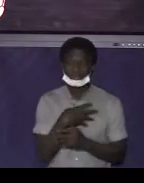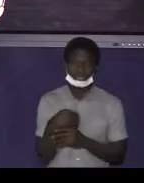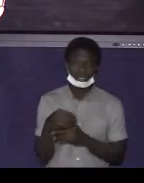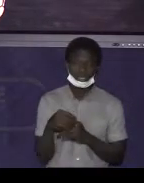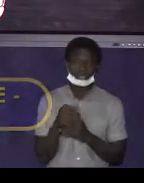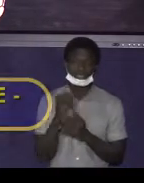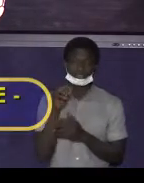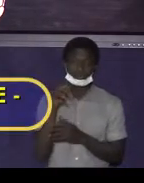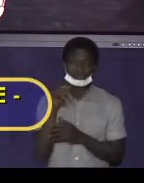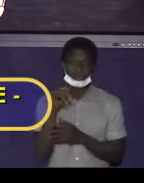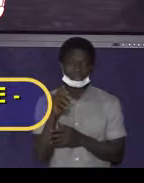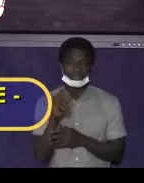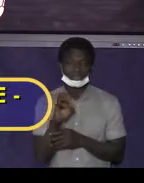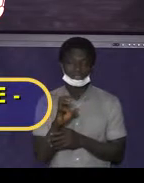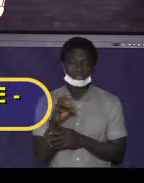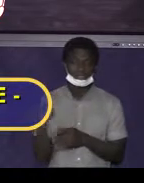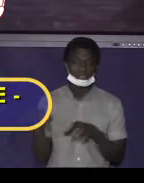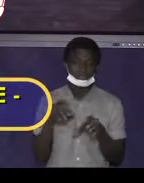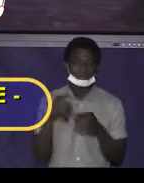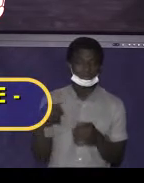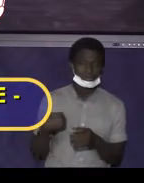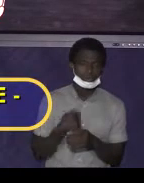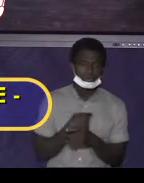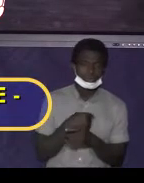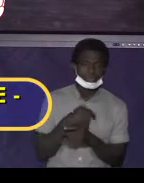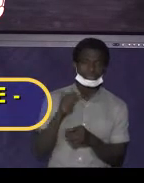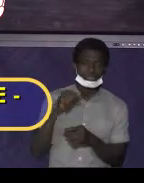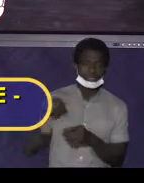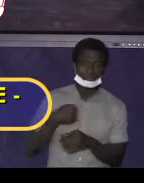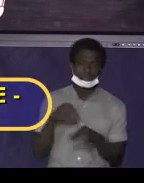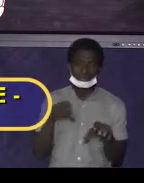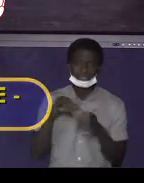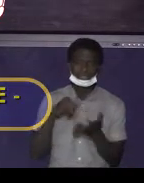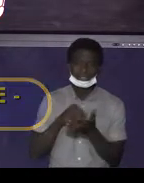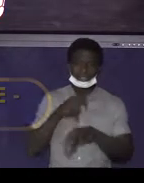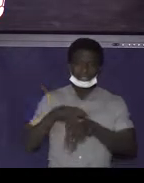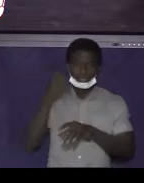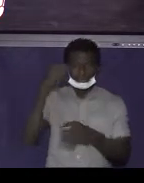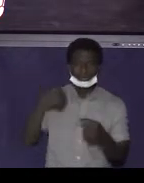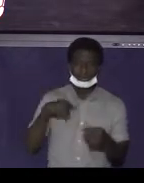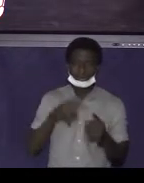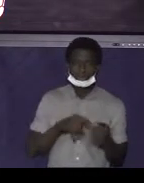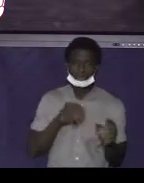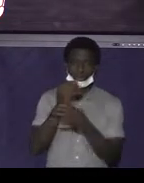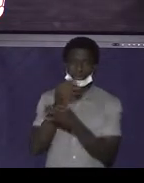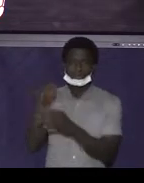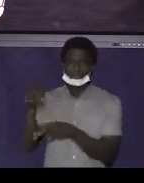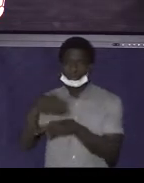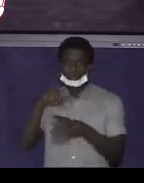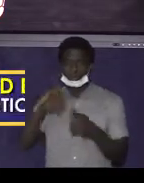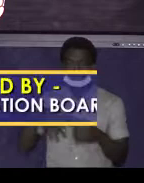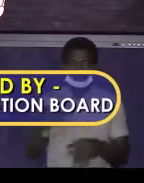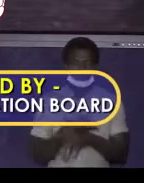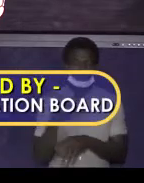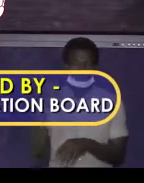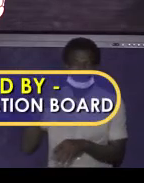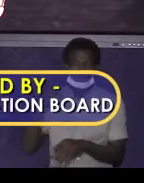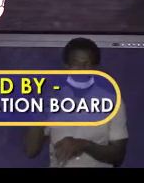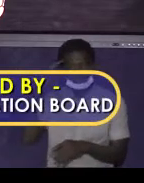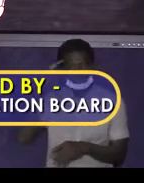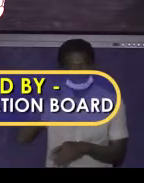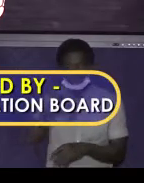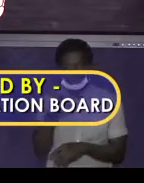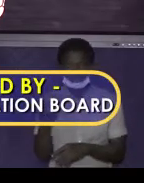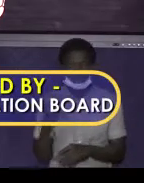didn't we? Of course we did. So, it's time for me to hand you over to the mathematician for